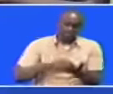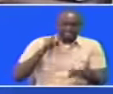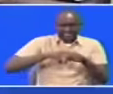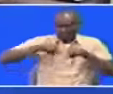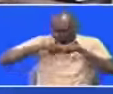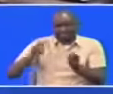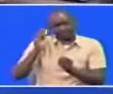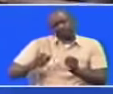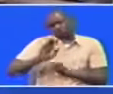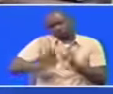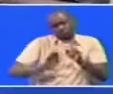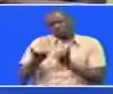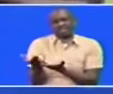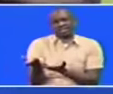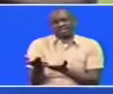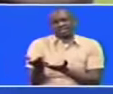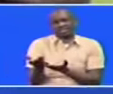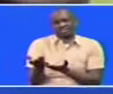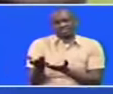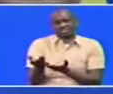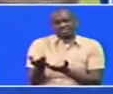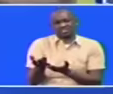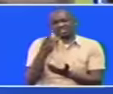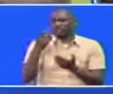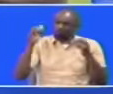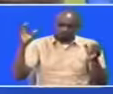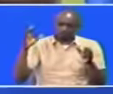cause somebody an injury in MMS career,